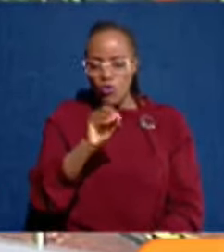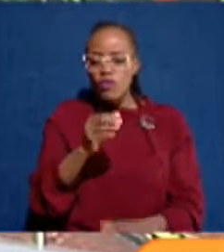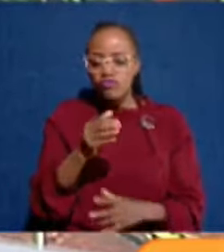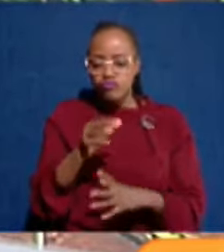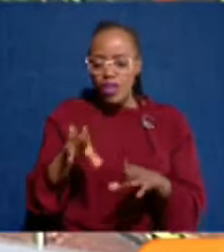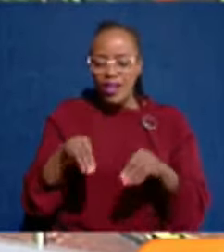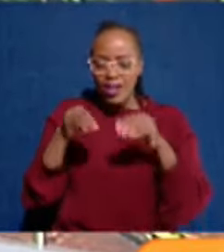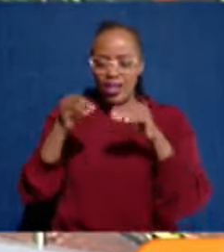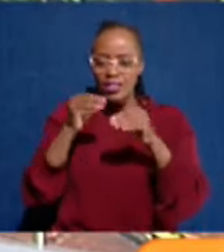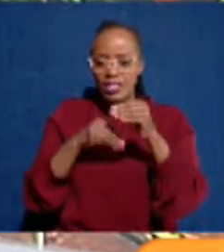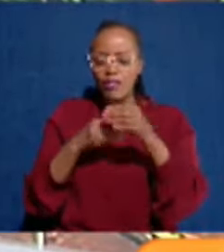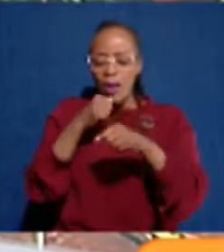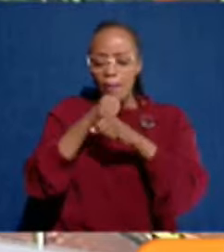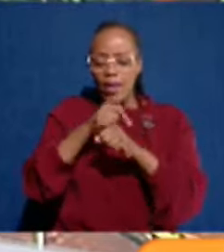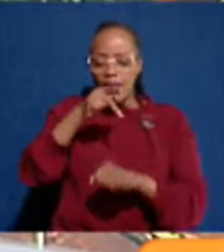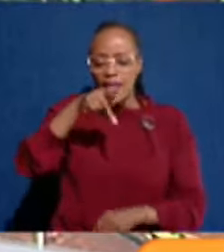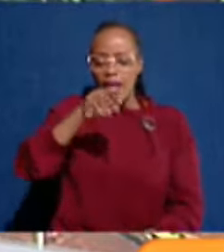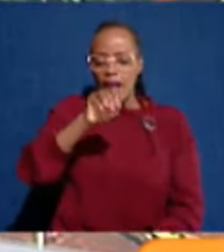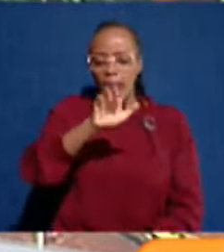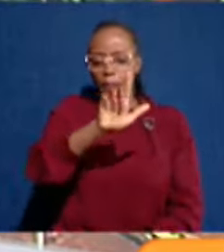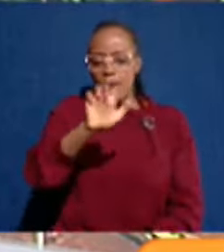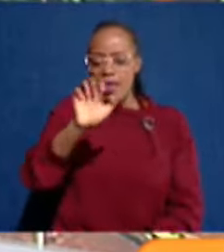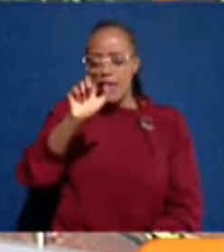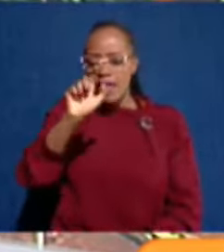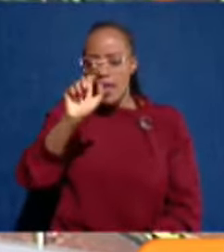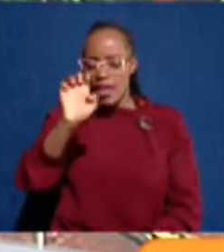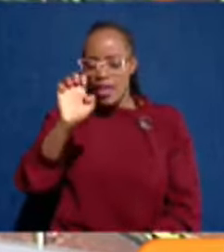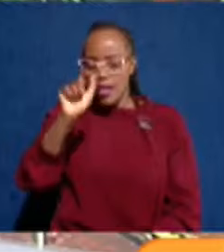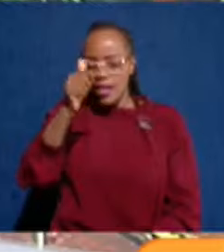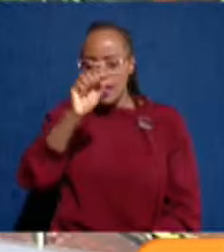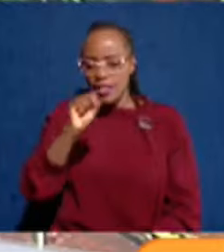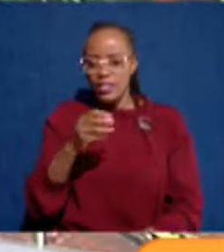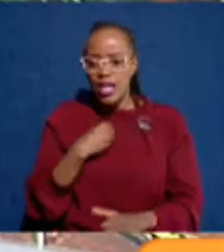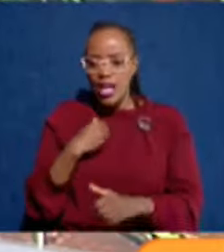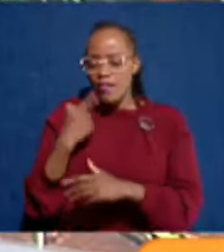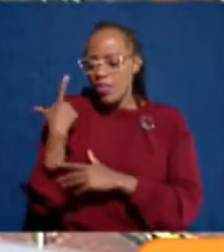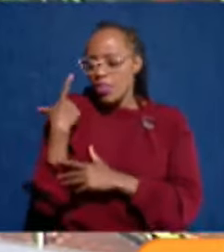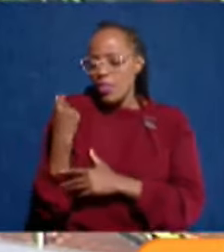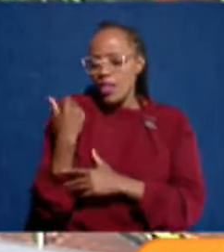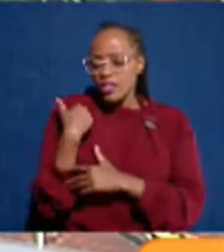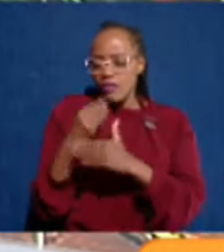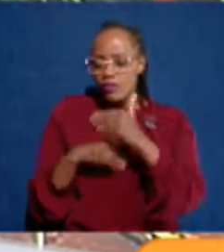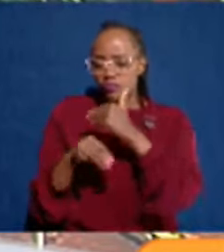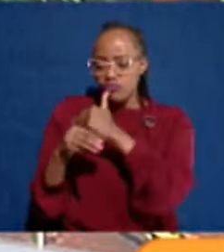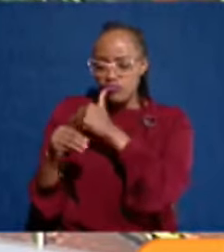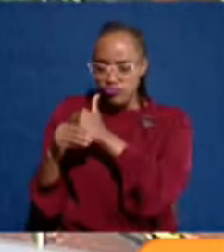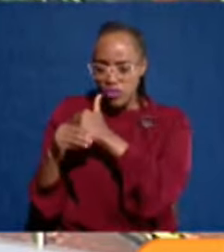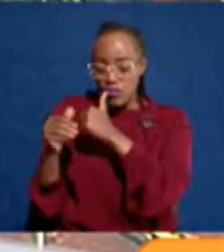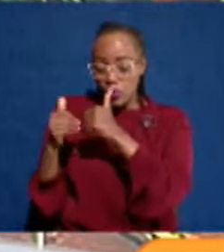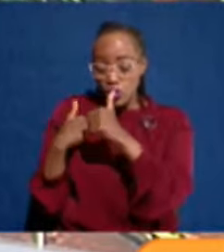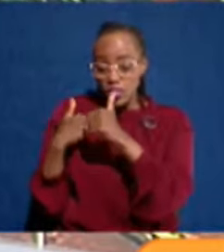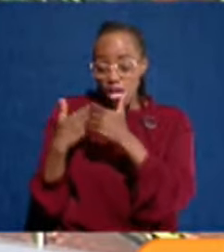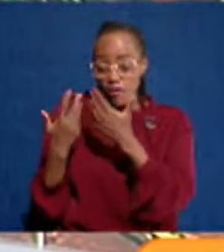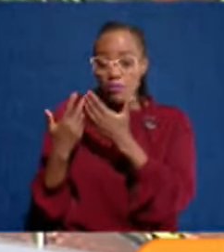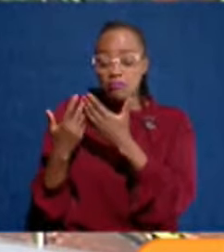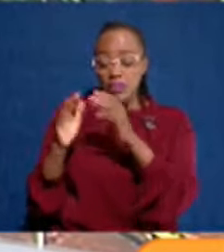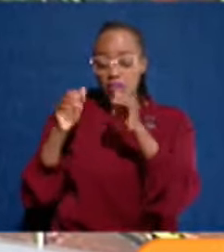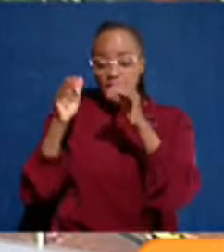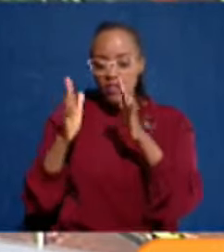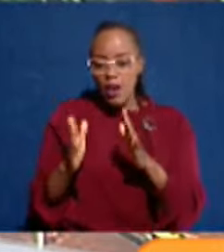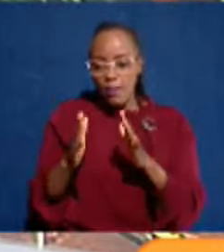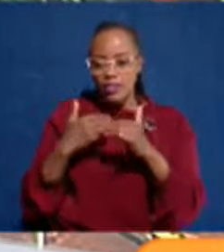by making pellets. Now, the grass variety has recently taken the region by storm as livestock